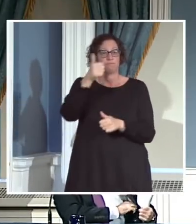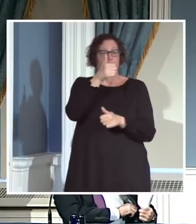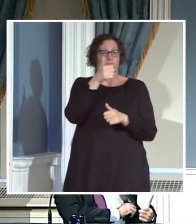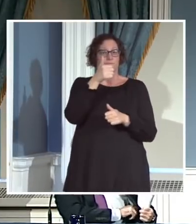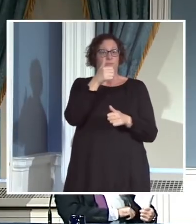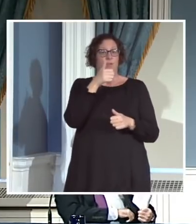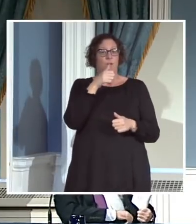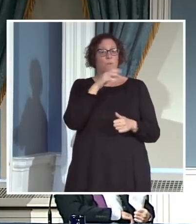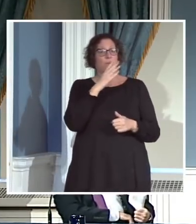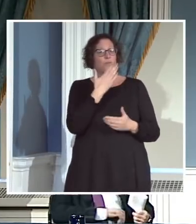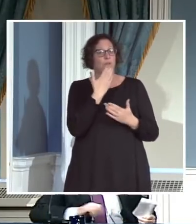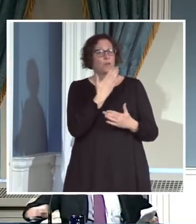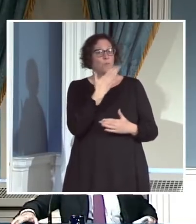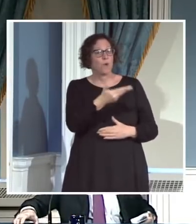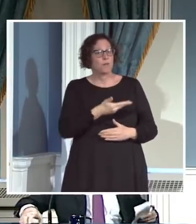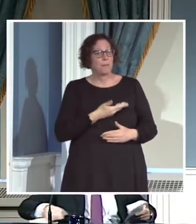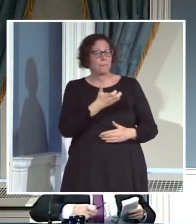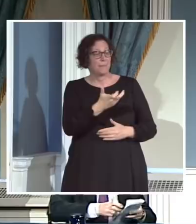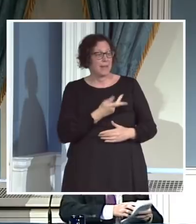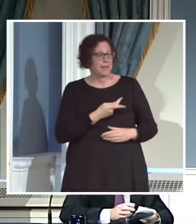for us. Thanks, everyone.